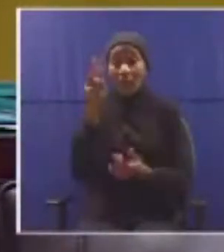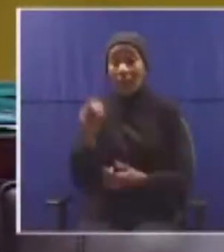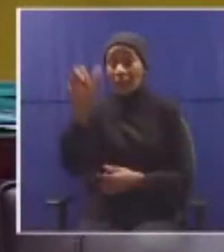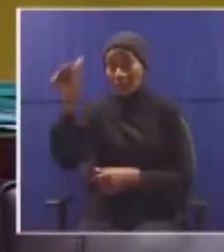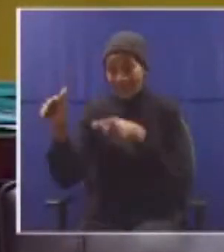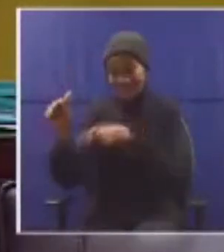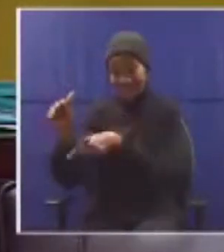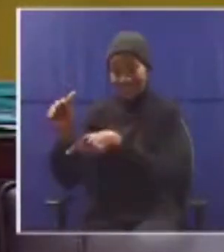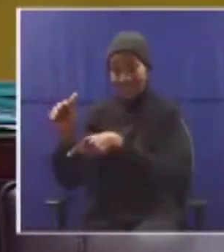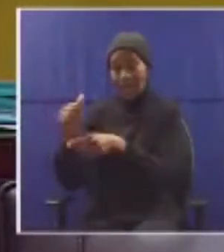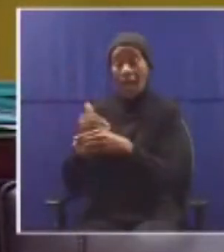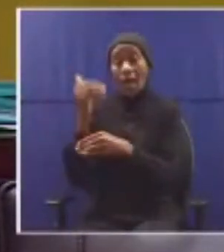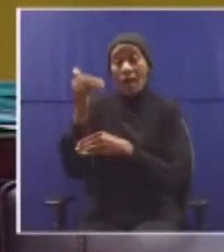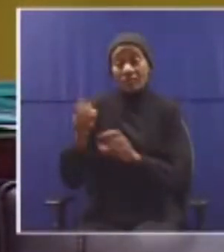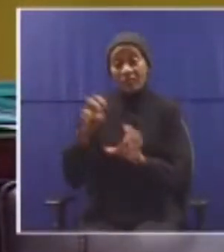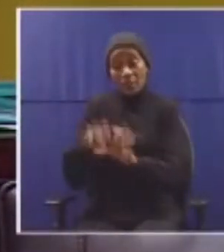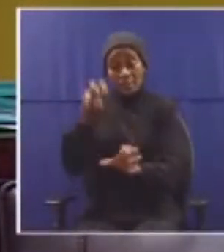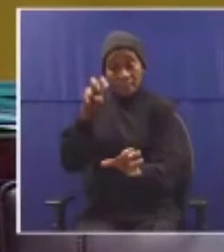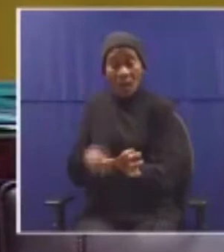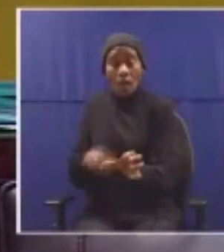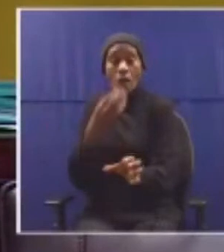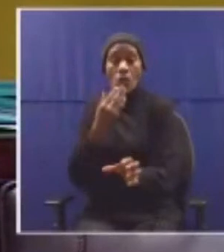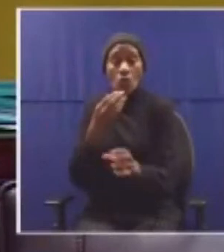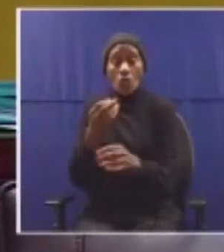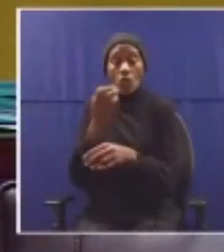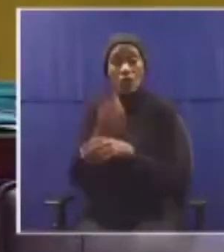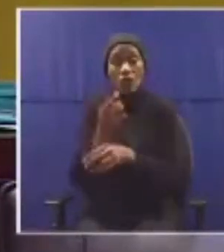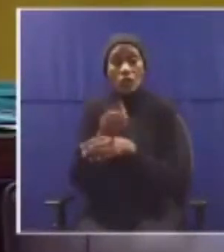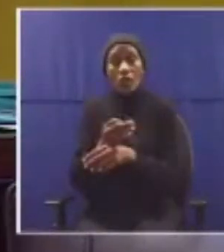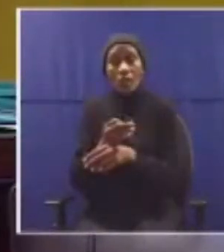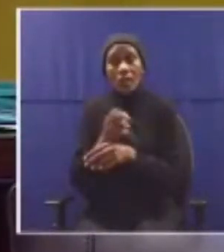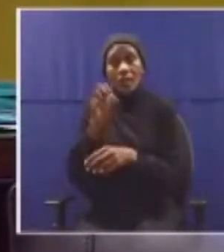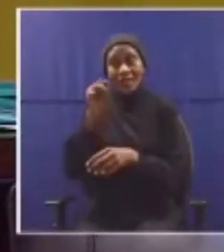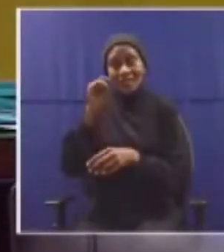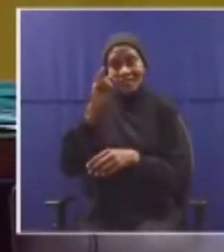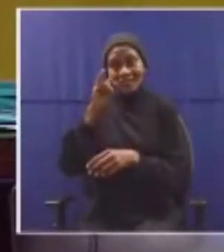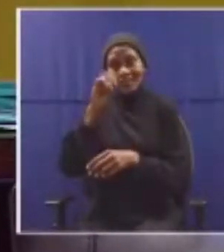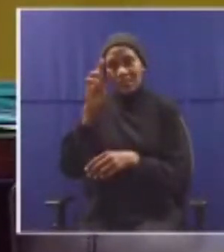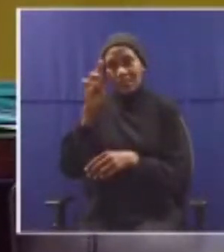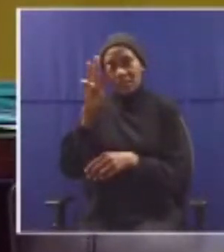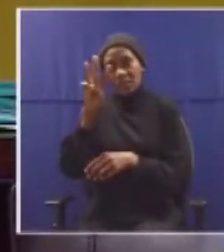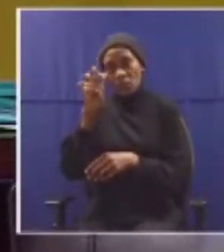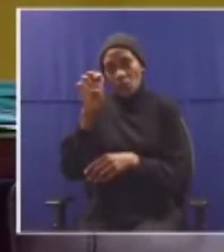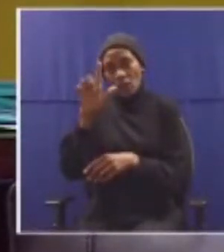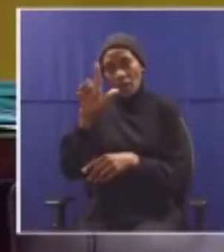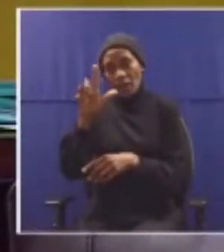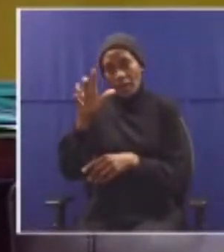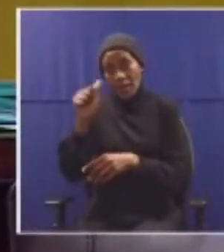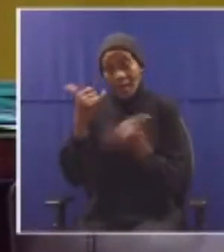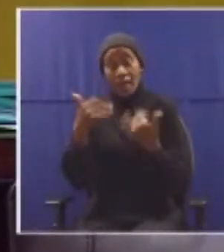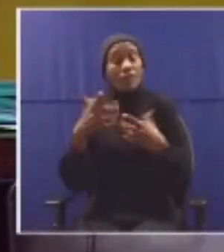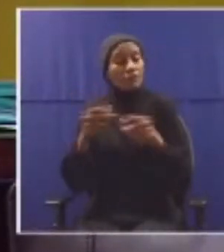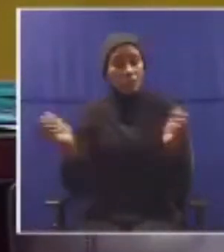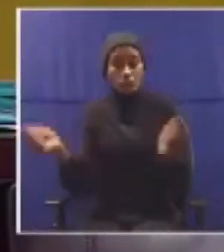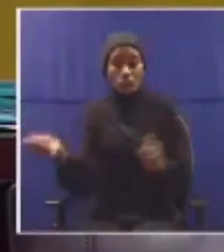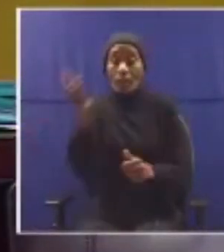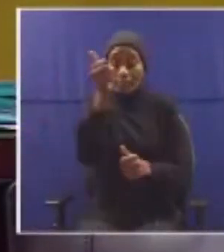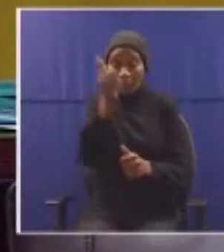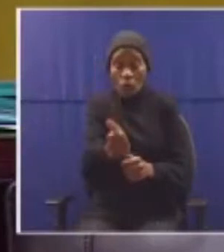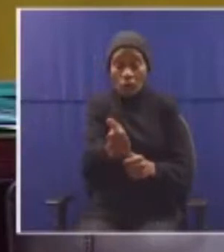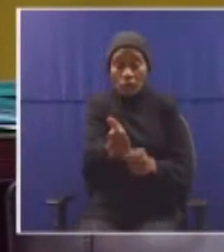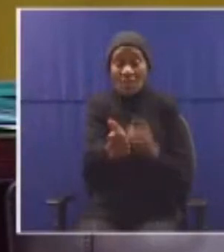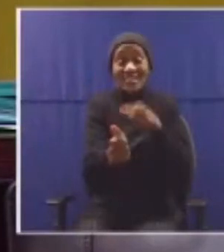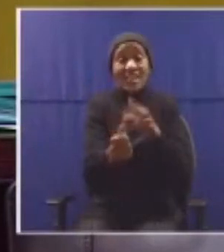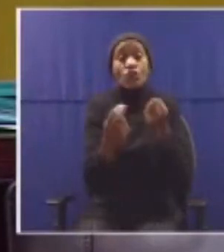Assembly owing to the resignation of Mr. K.E. Siwela has been filled by the nomination